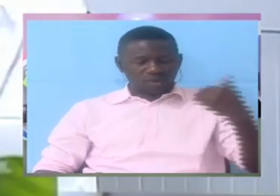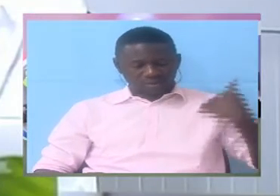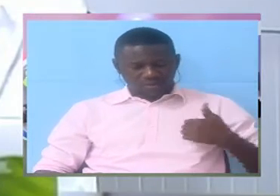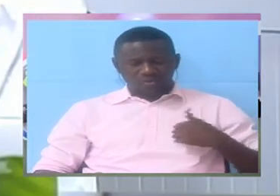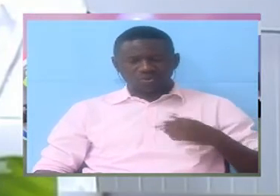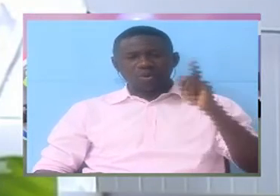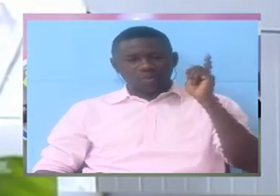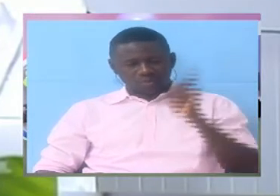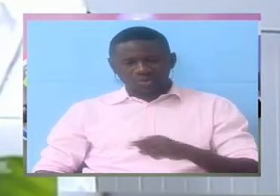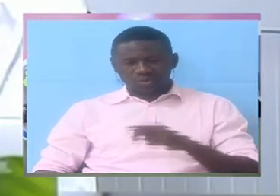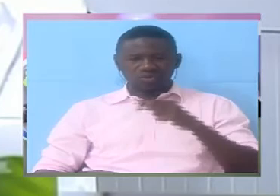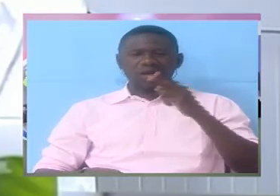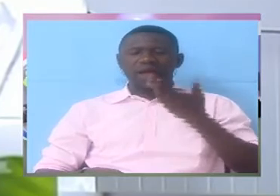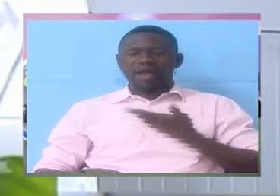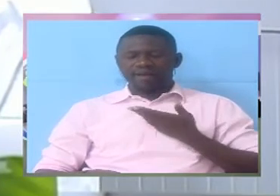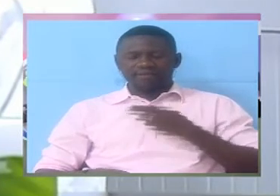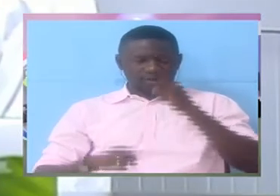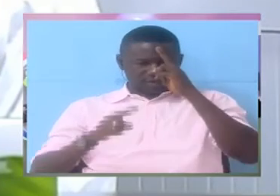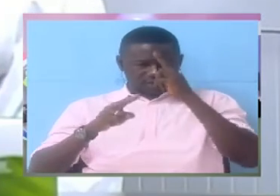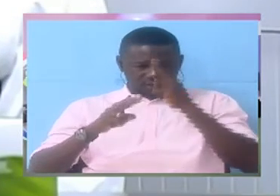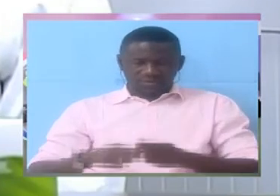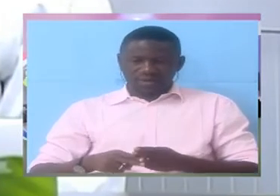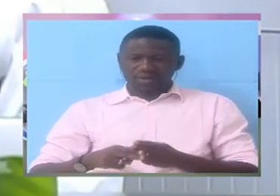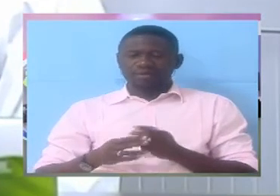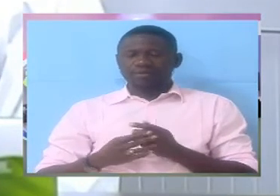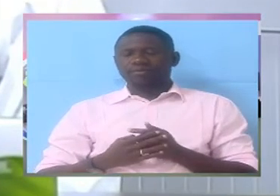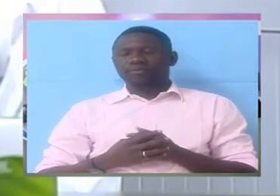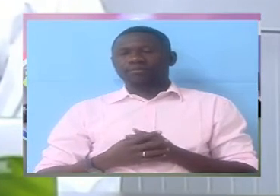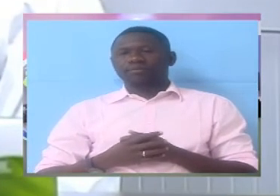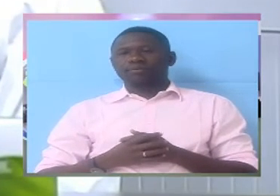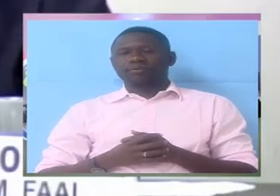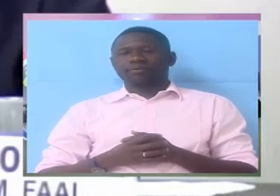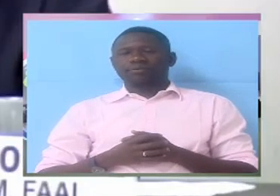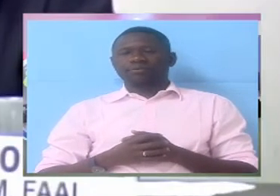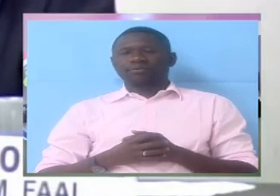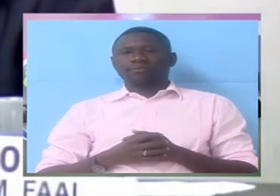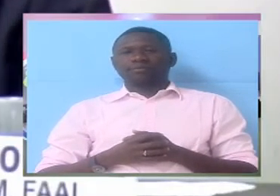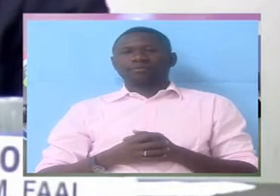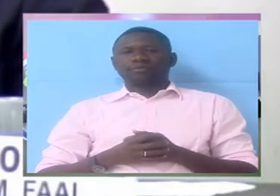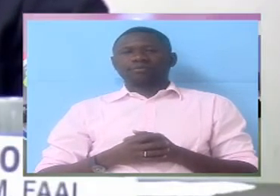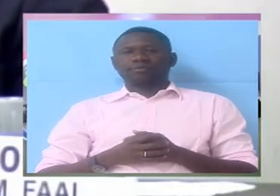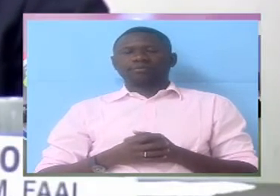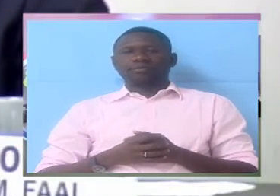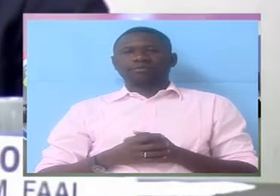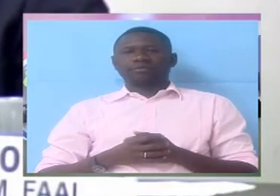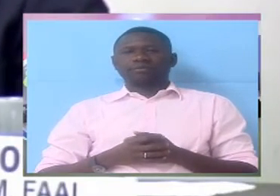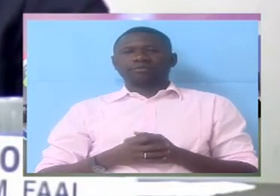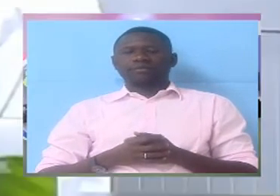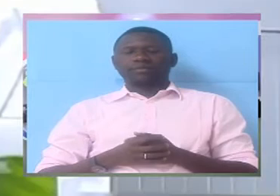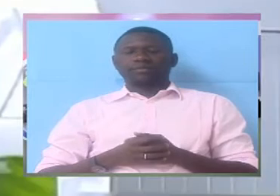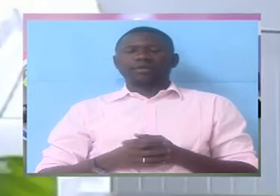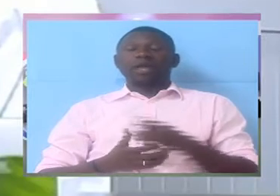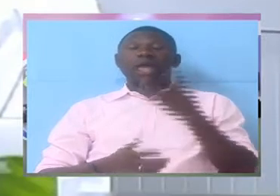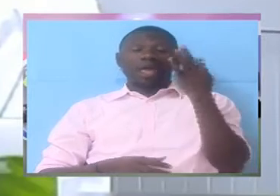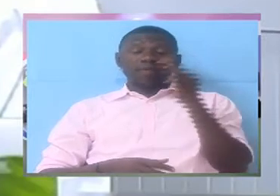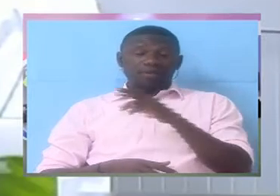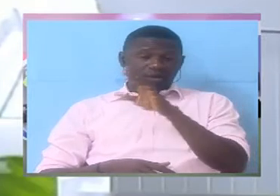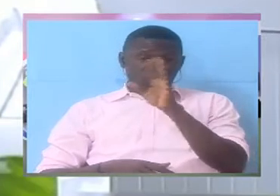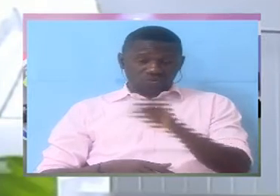disciplined? If they do the same act, no, answer my question. Answer